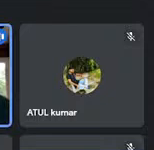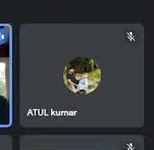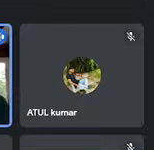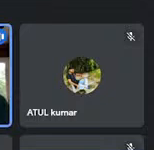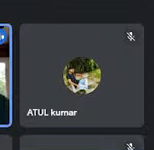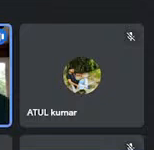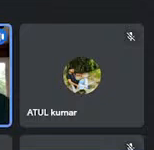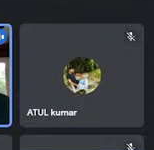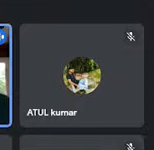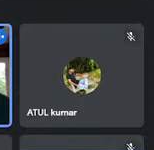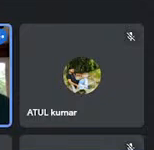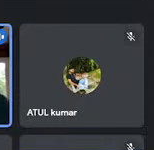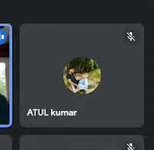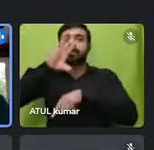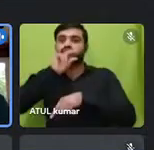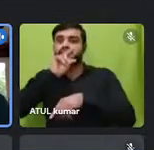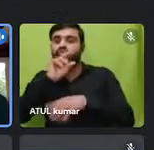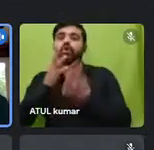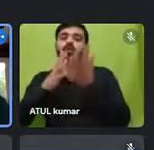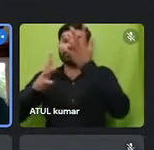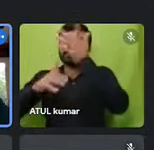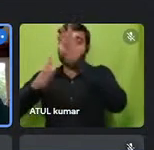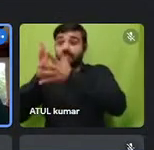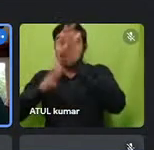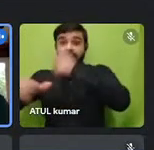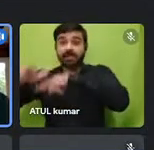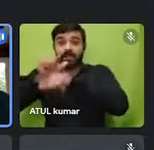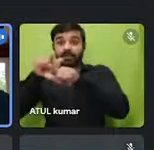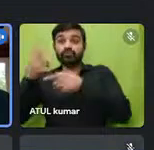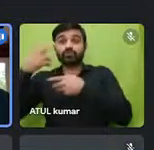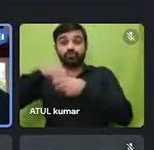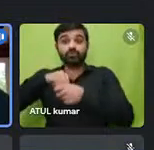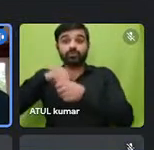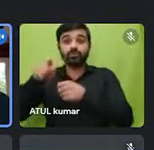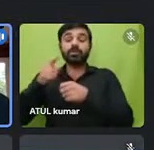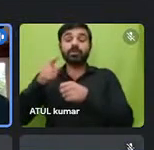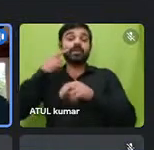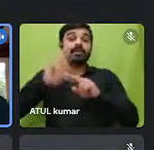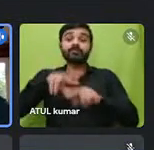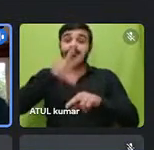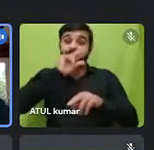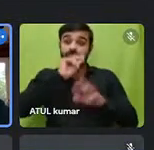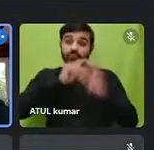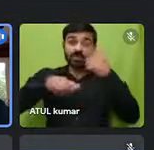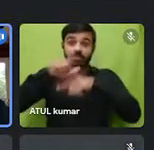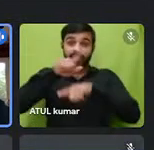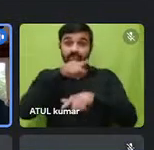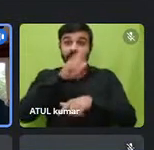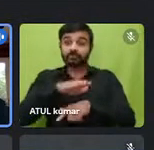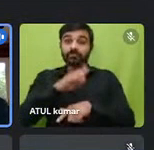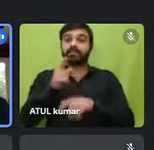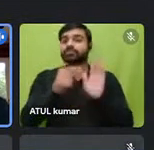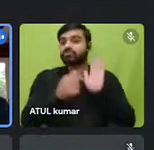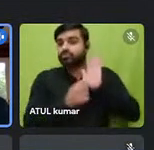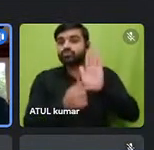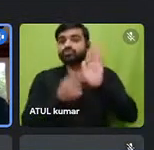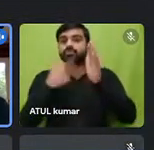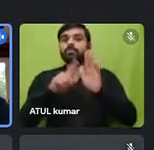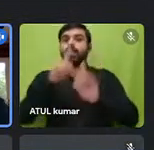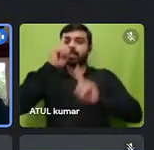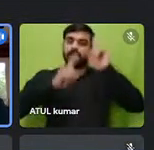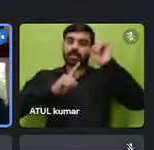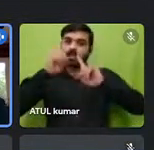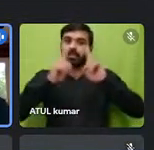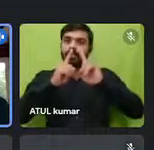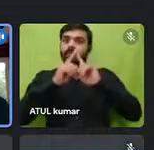they're learning a spoken language or a sign language. Of course, if they're learning a spoken language, then these representational